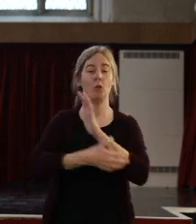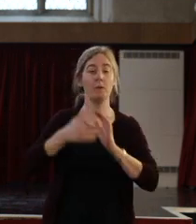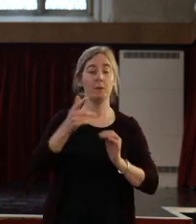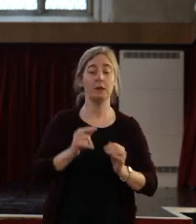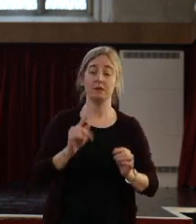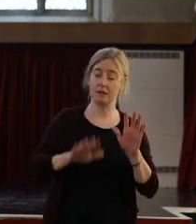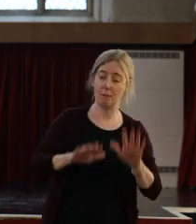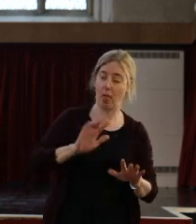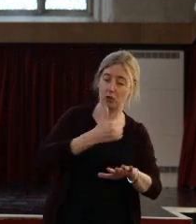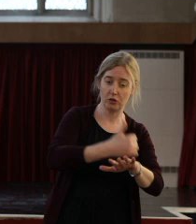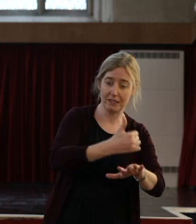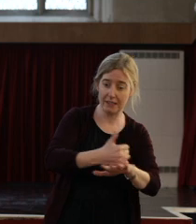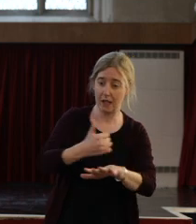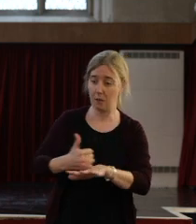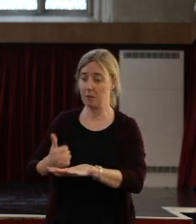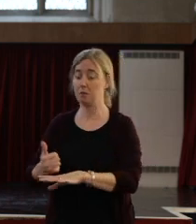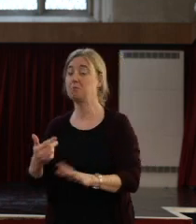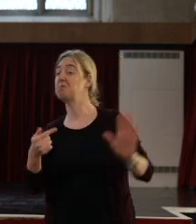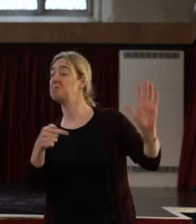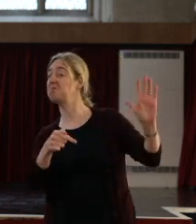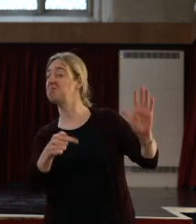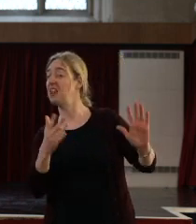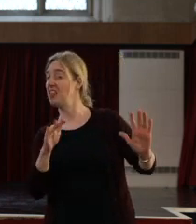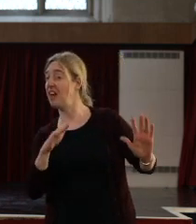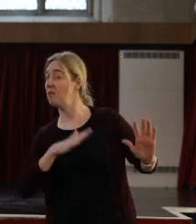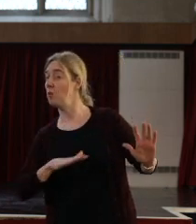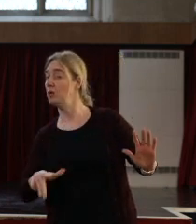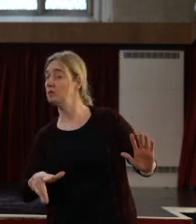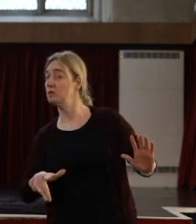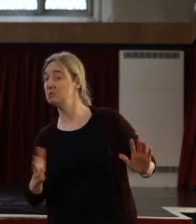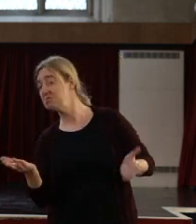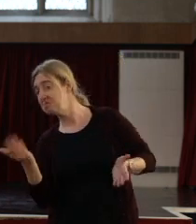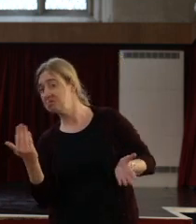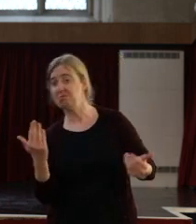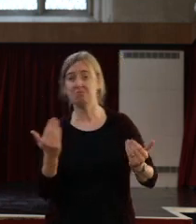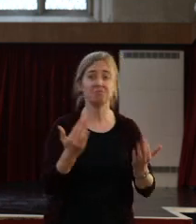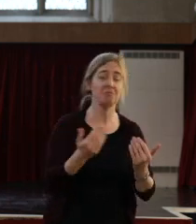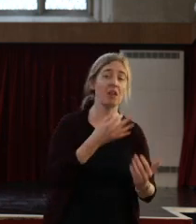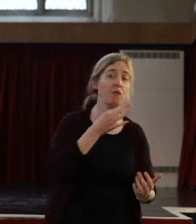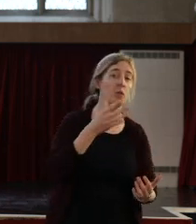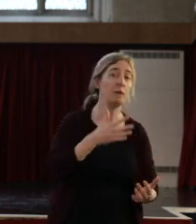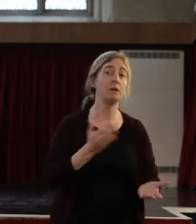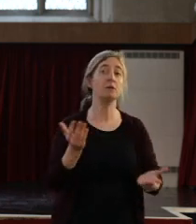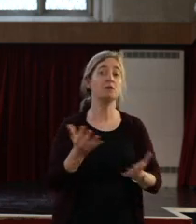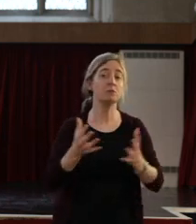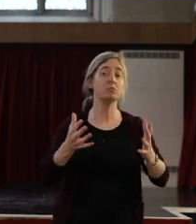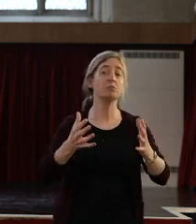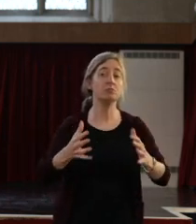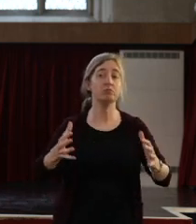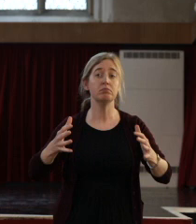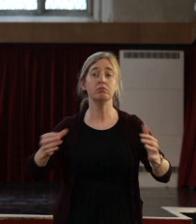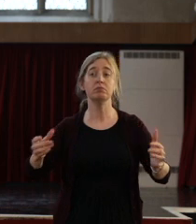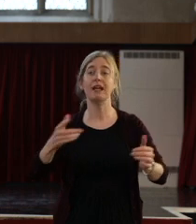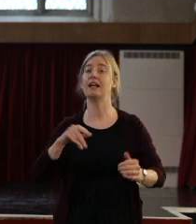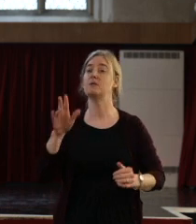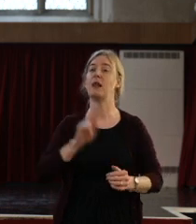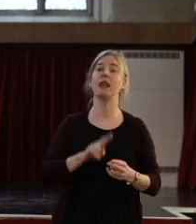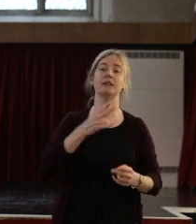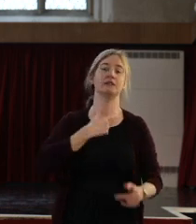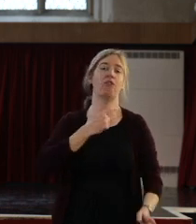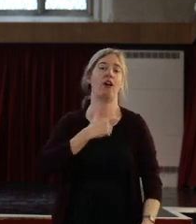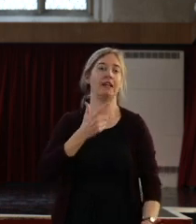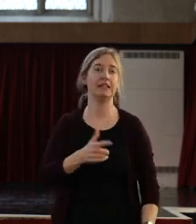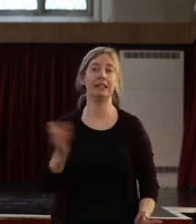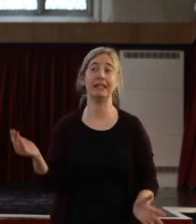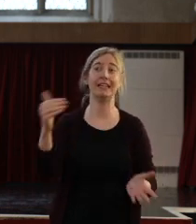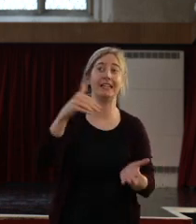things like that, it's a way of bringing people in. To me, yeah, it was basically making the arts feel less scary, less hidebound, and make it feel